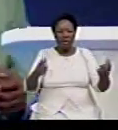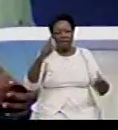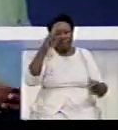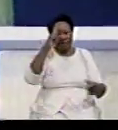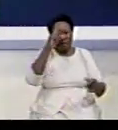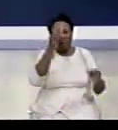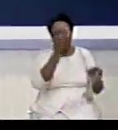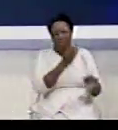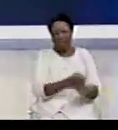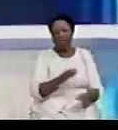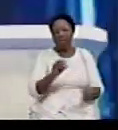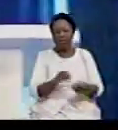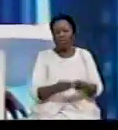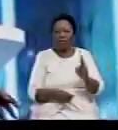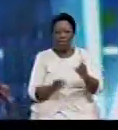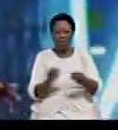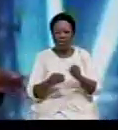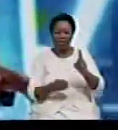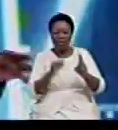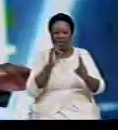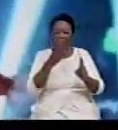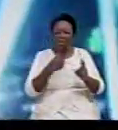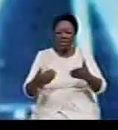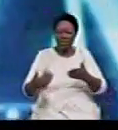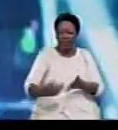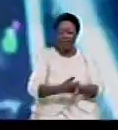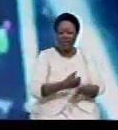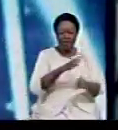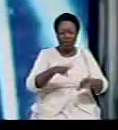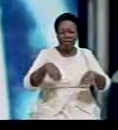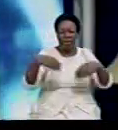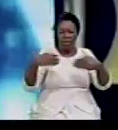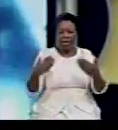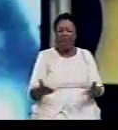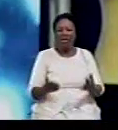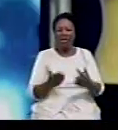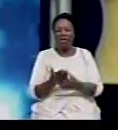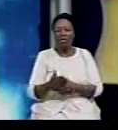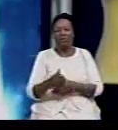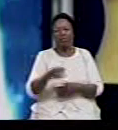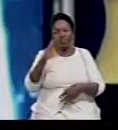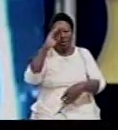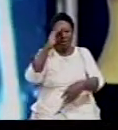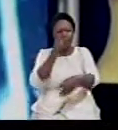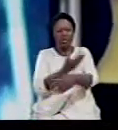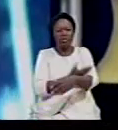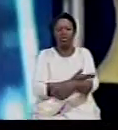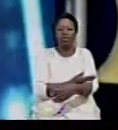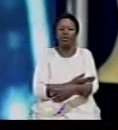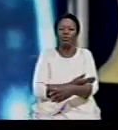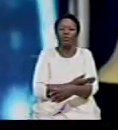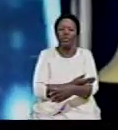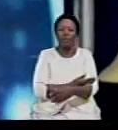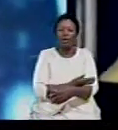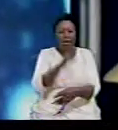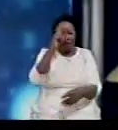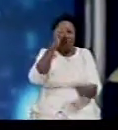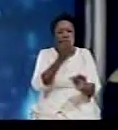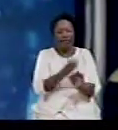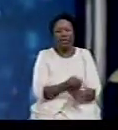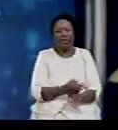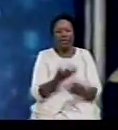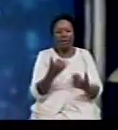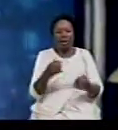one. Number one is the fresh supply through sonship faith. It tells us